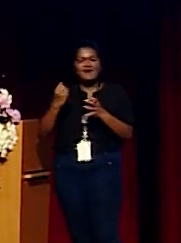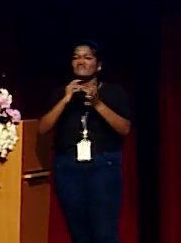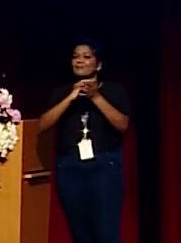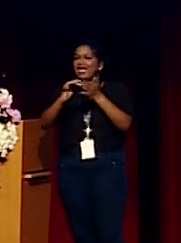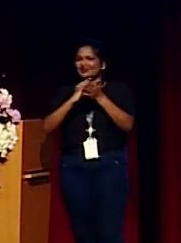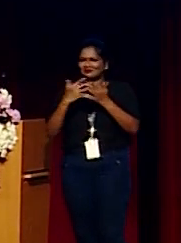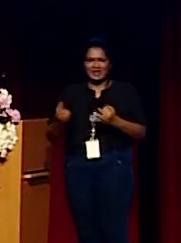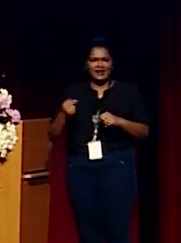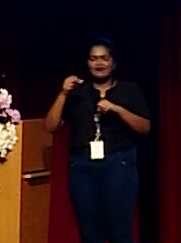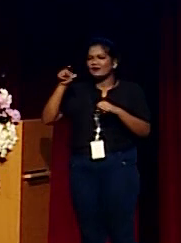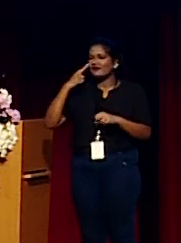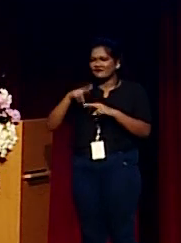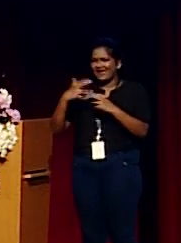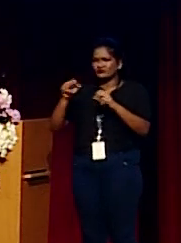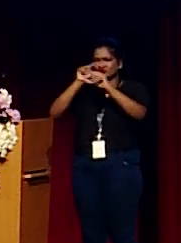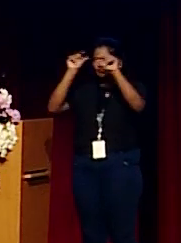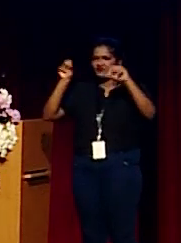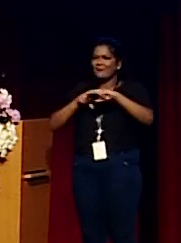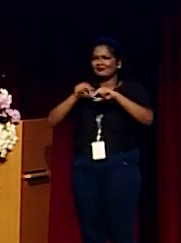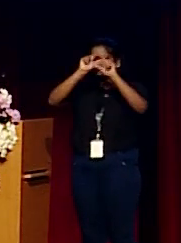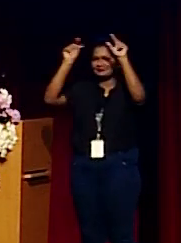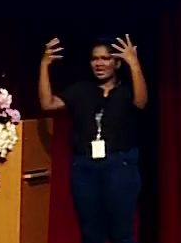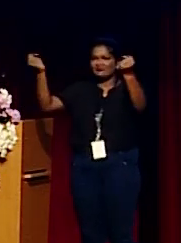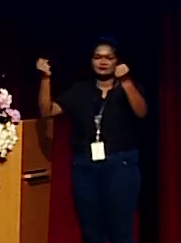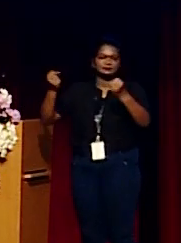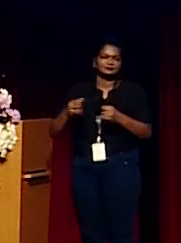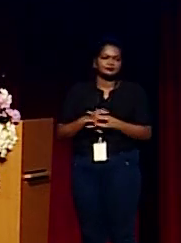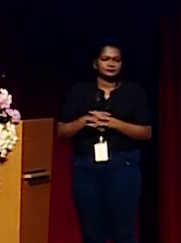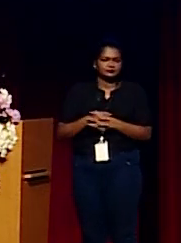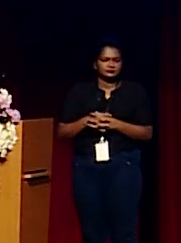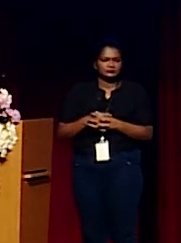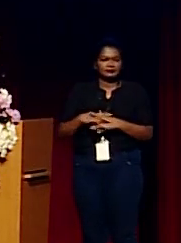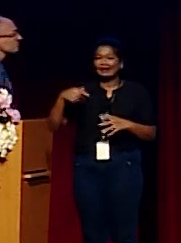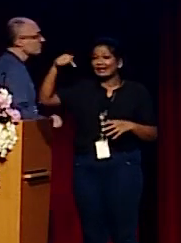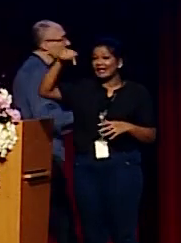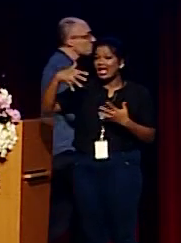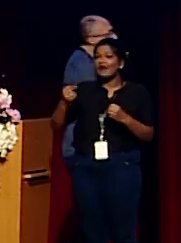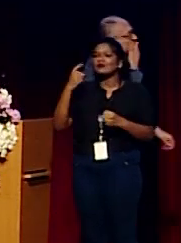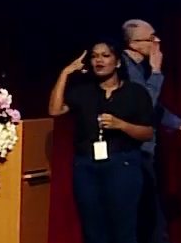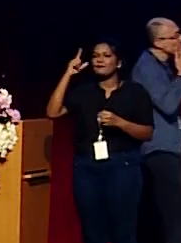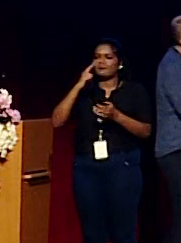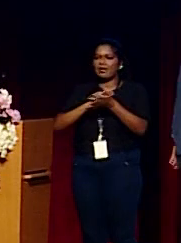display. And I'll render the LaTeX here. And I'm not going to read it out,